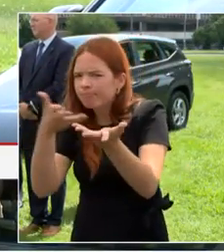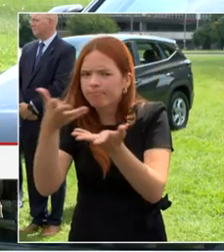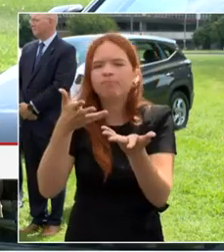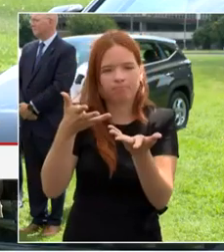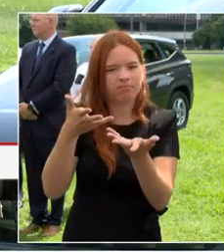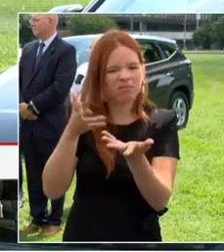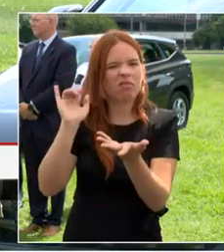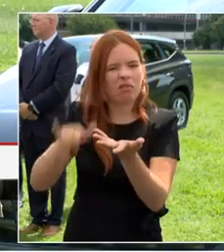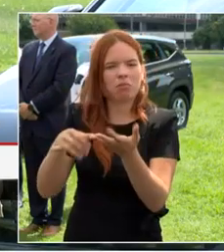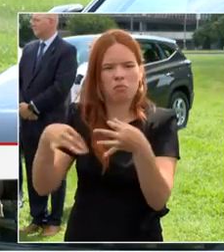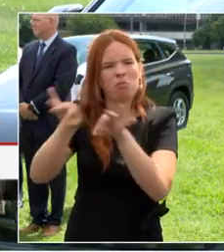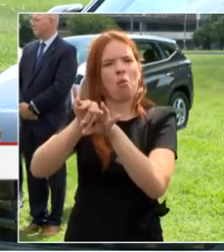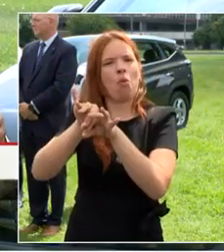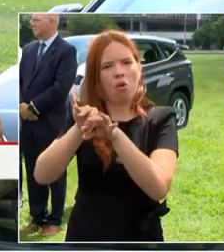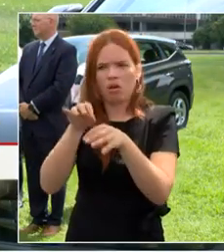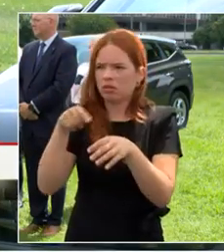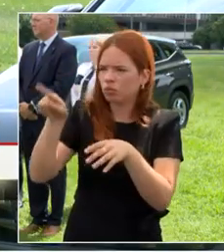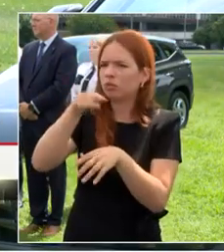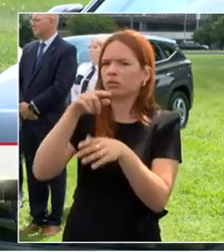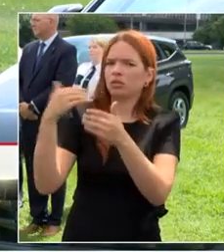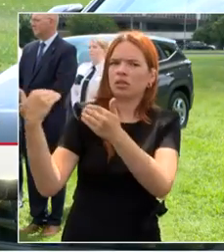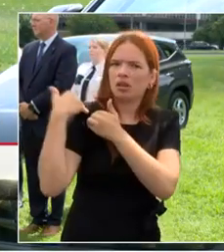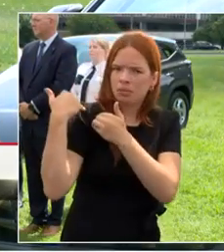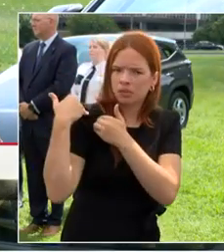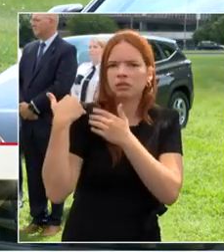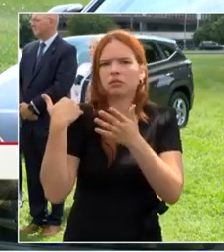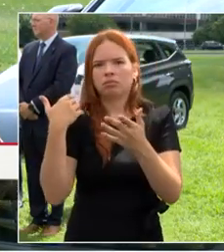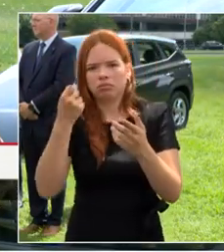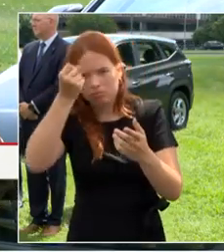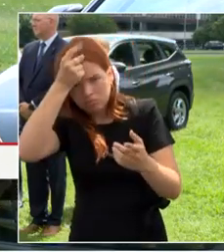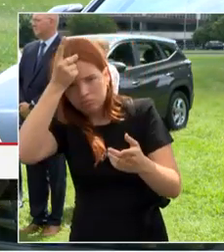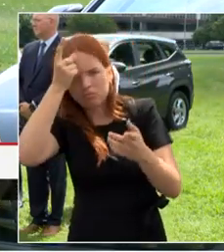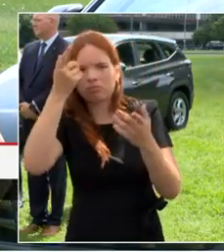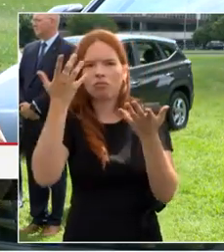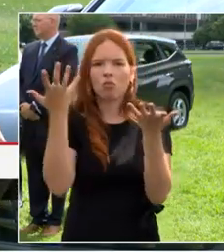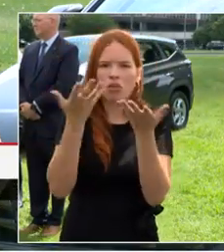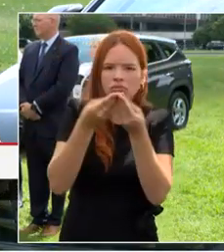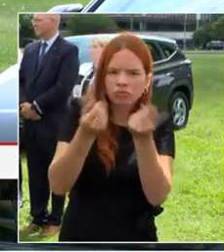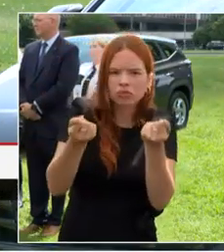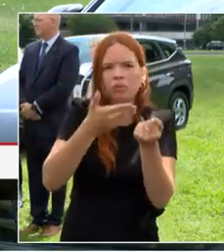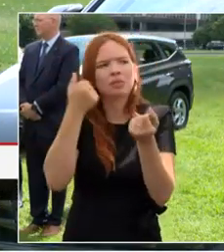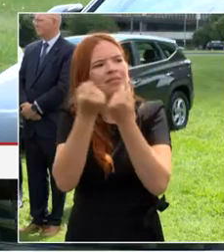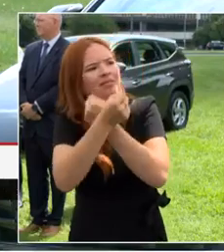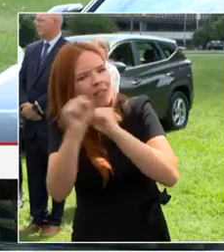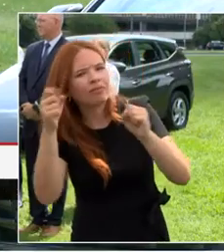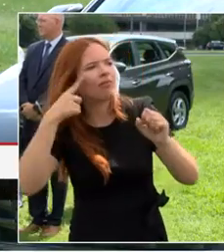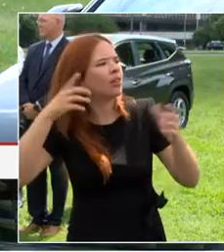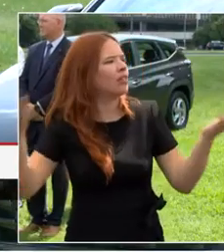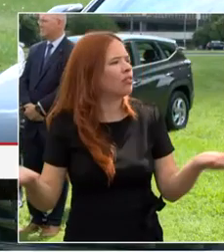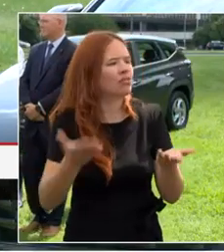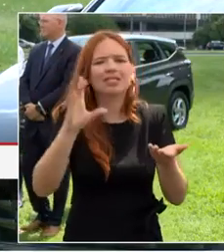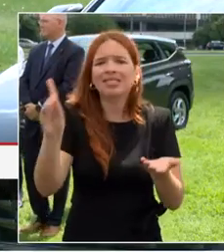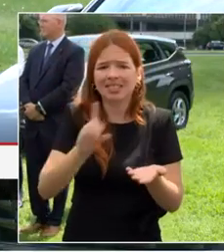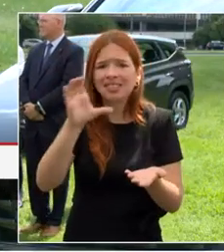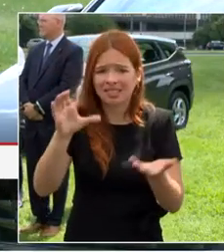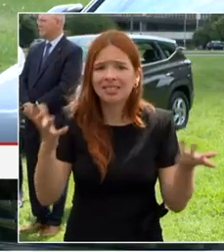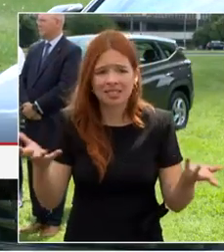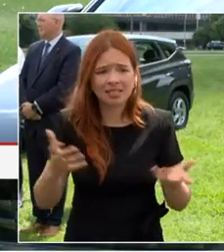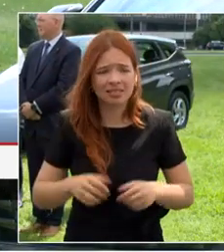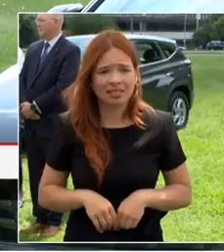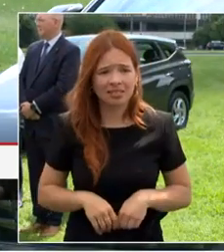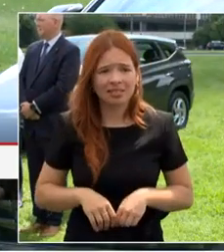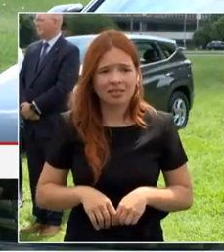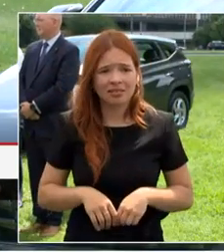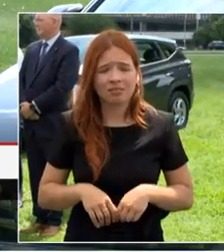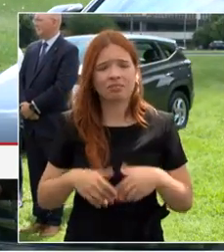in the process make our community safer. So today we're talking about something that's very important, and I hope that